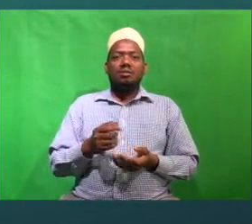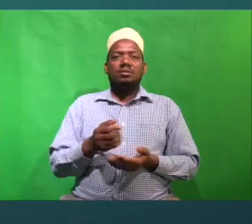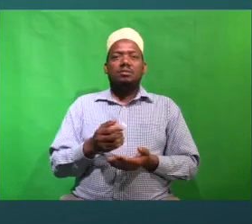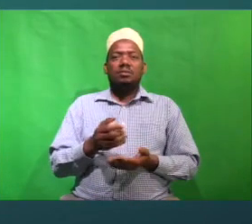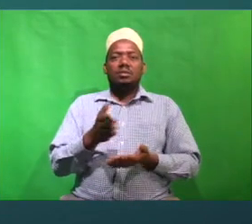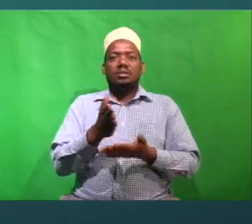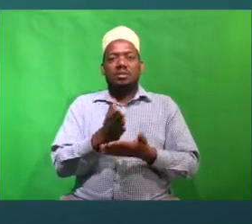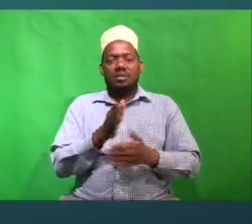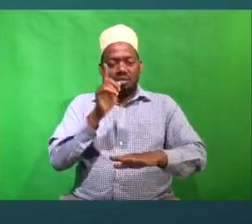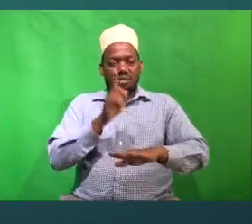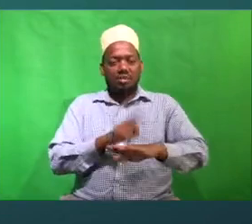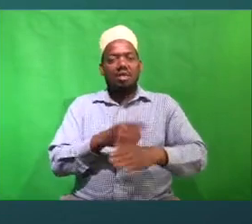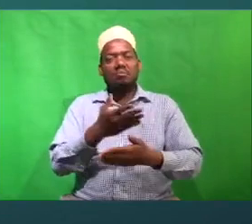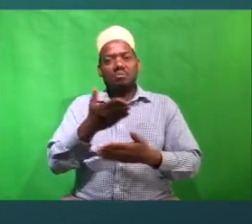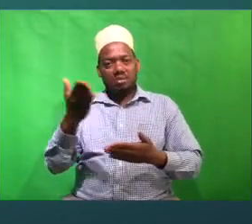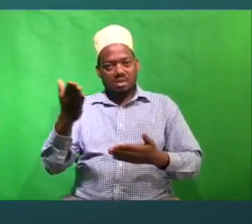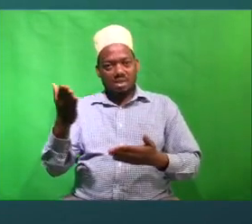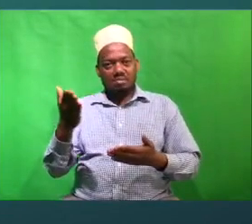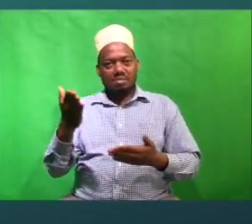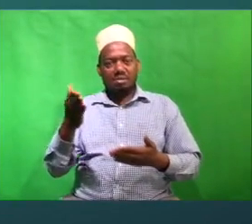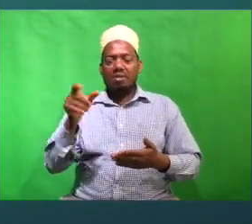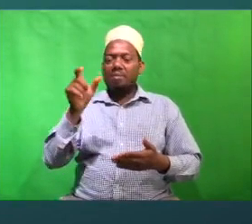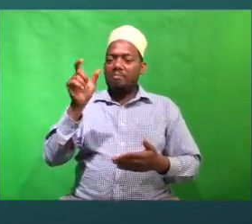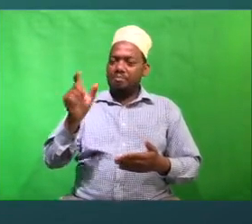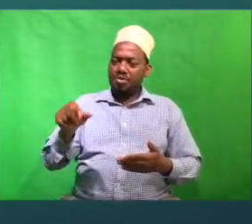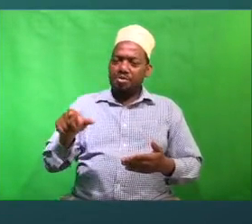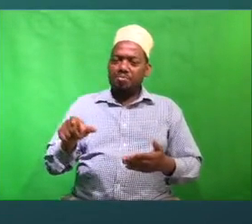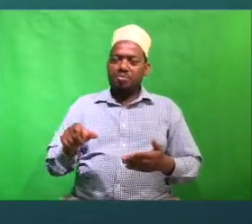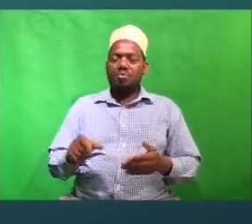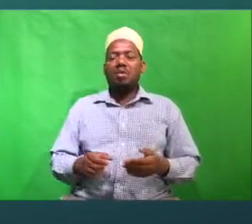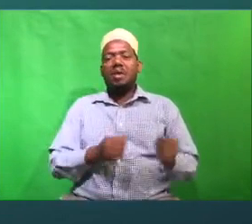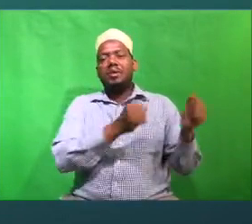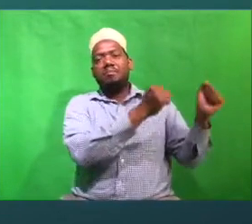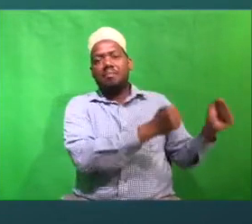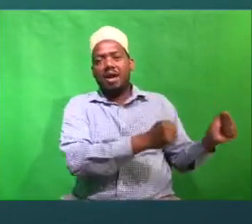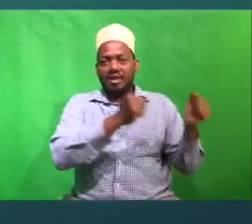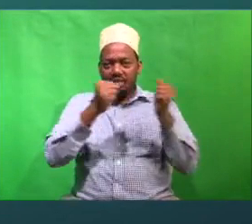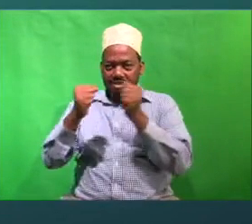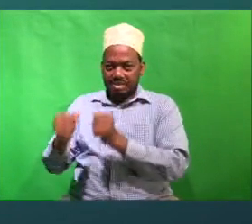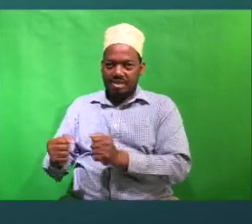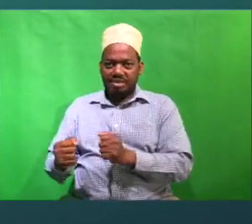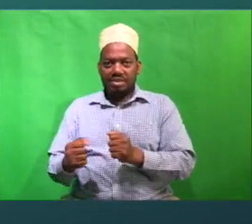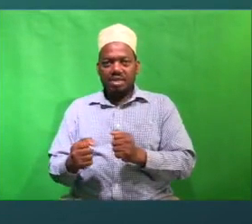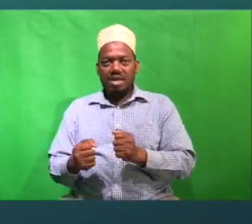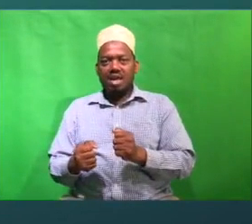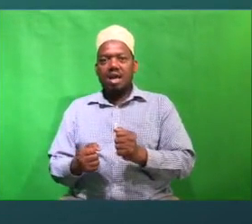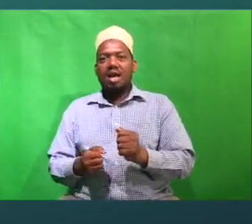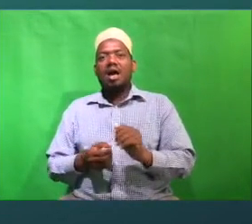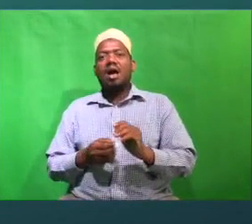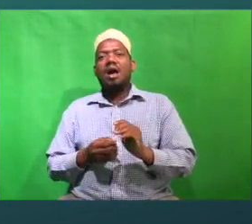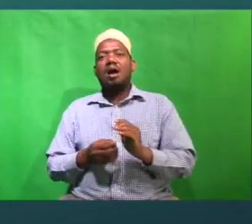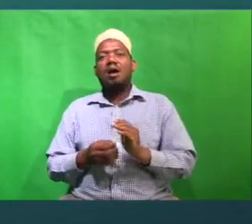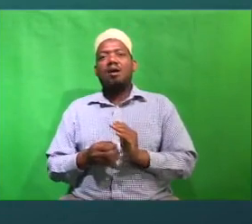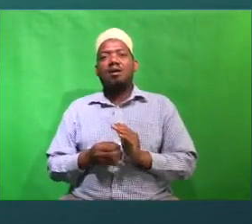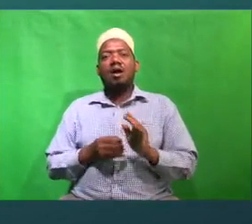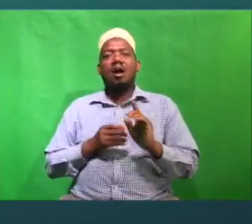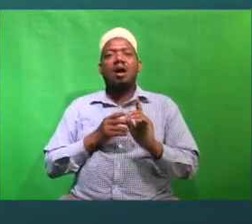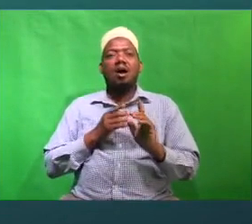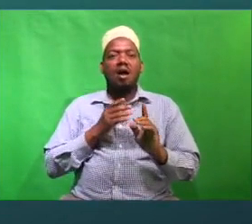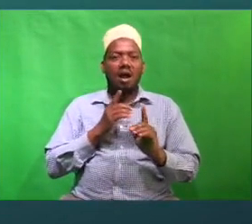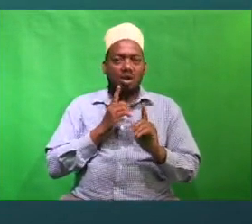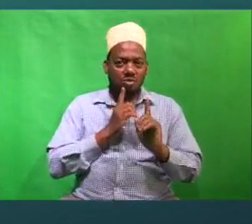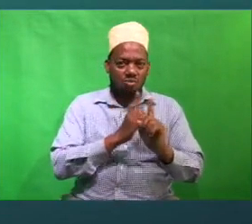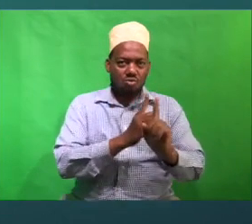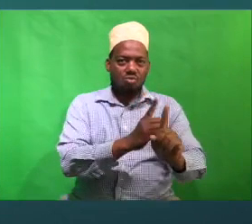or immigrate in the area due to the government policy. This we can say